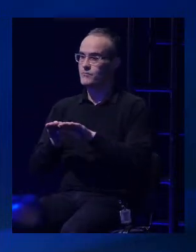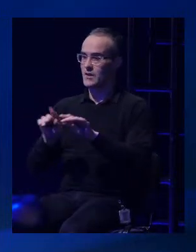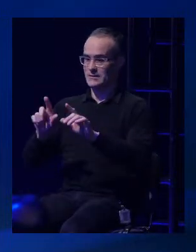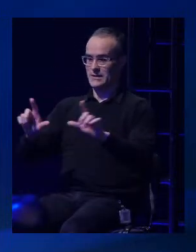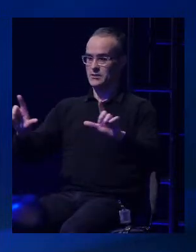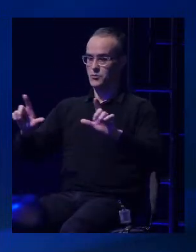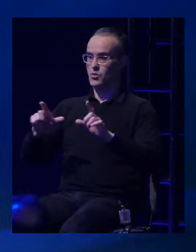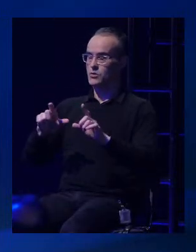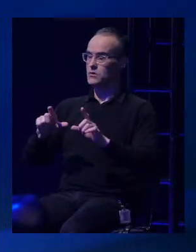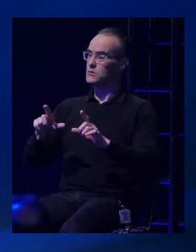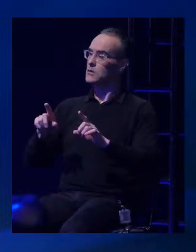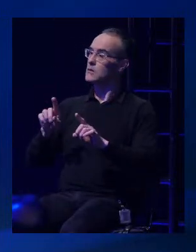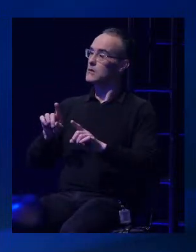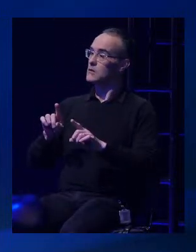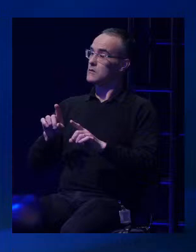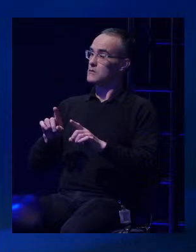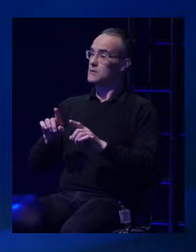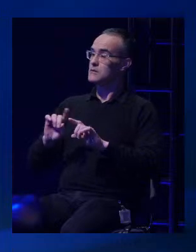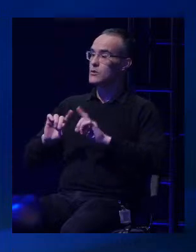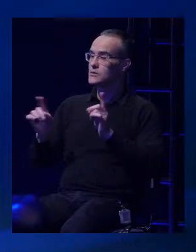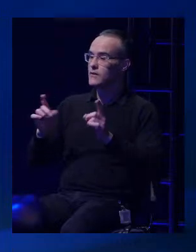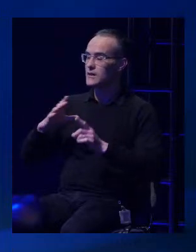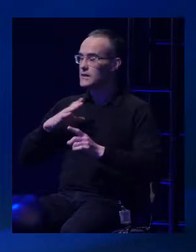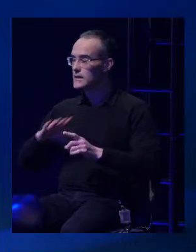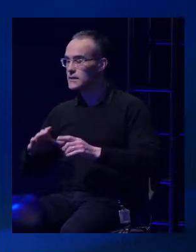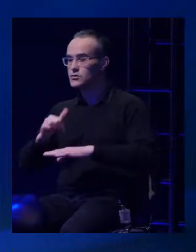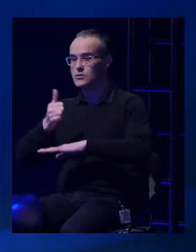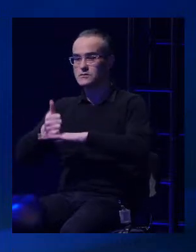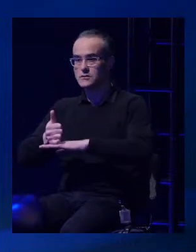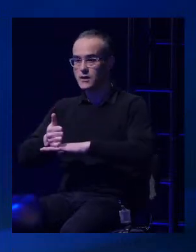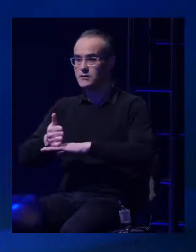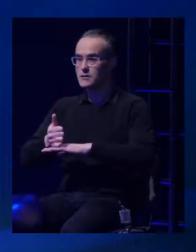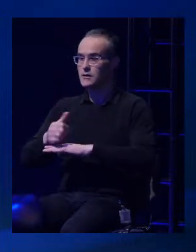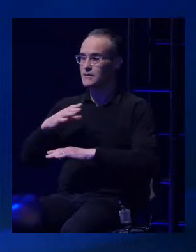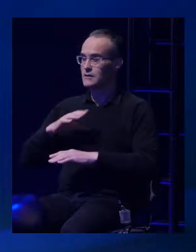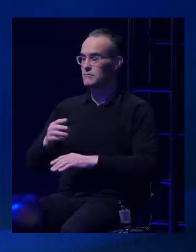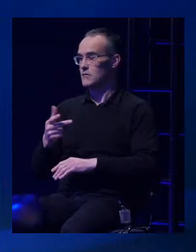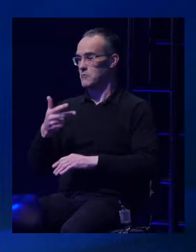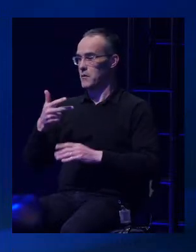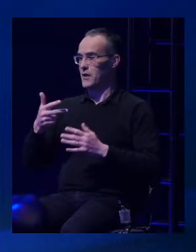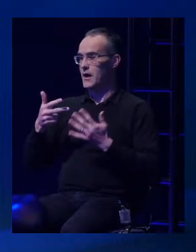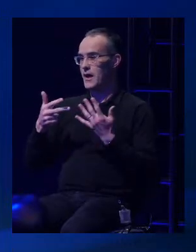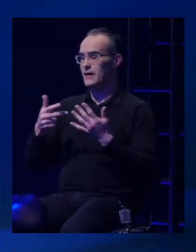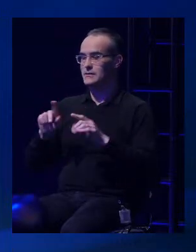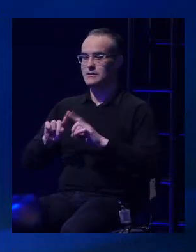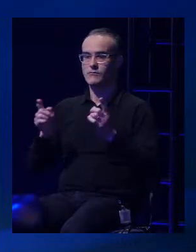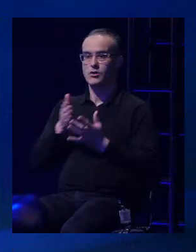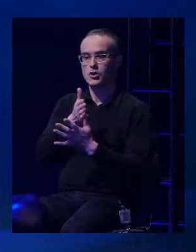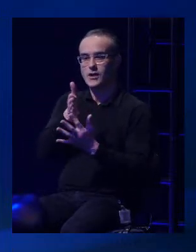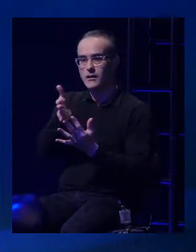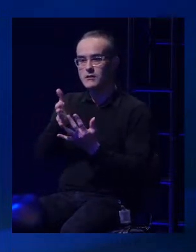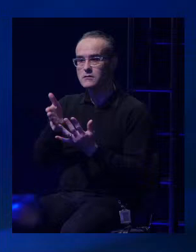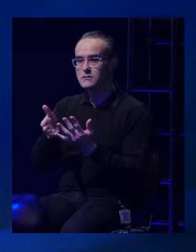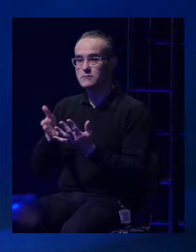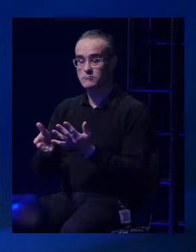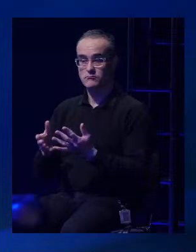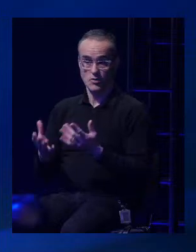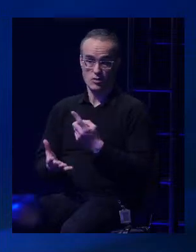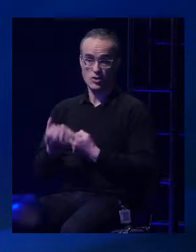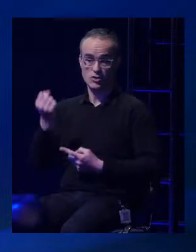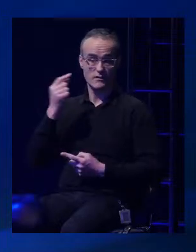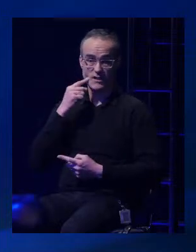easy way if you're dealing with multiple needs on set and you need maybe 8 channels or something like that, this is a way of achieving that really